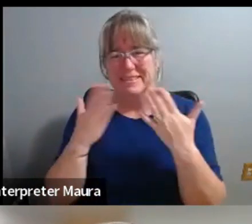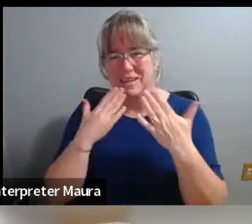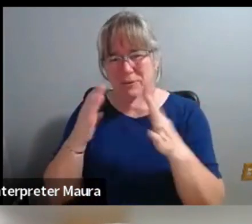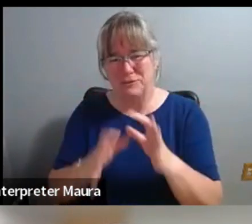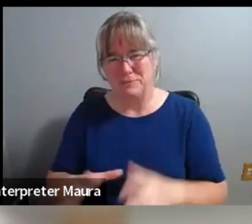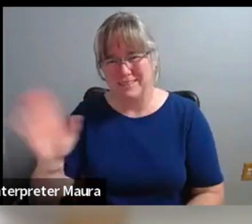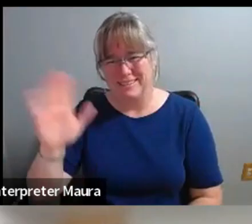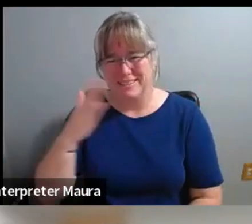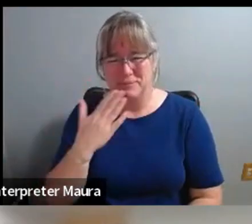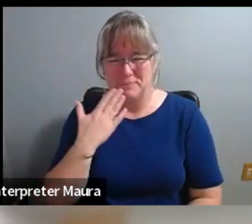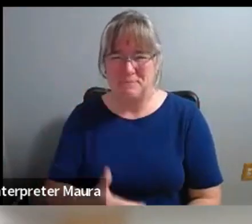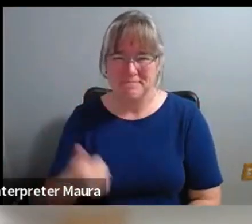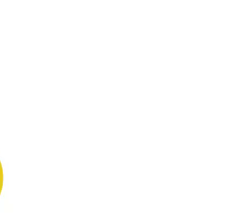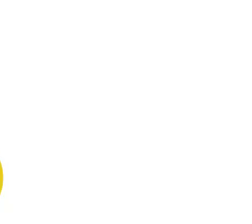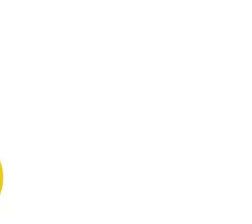Thank you.